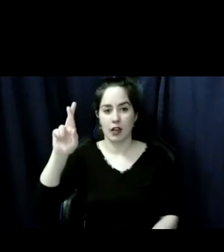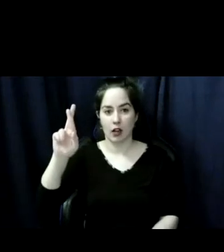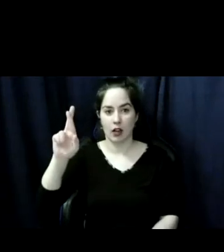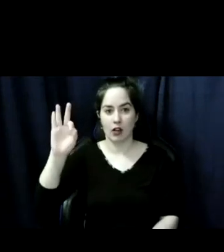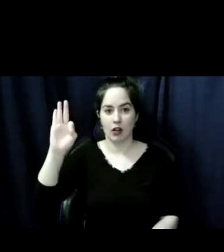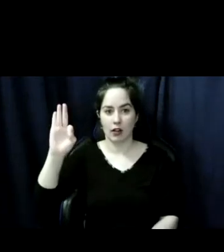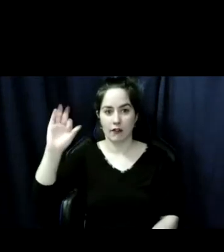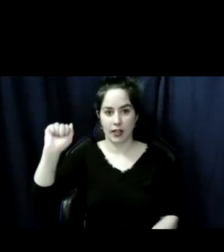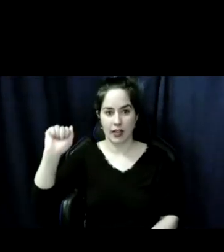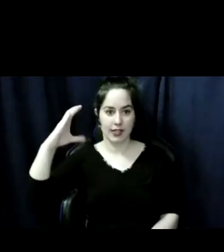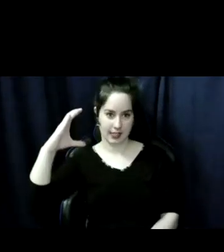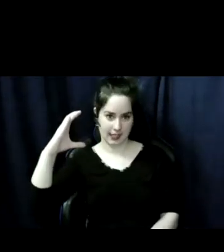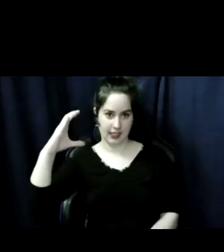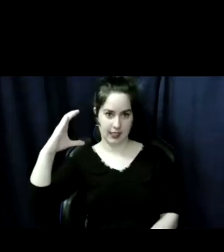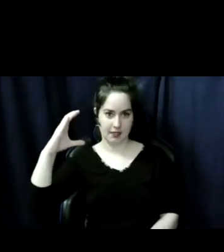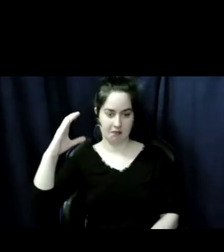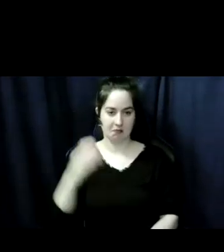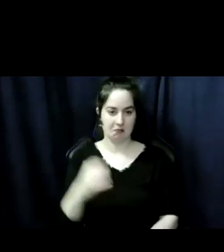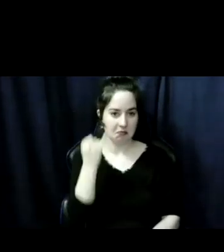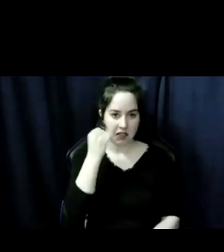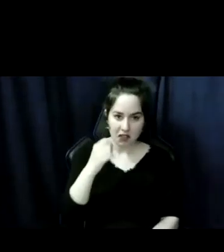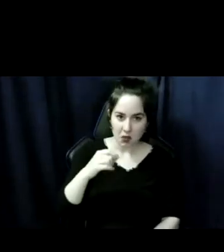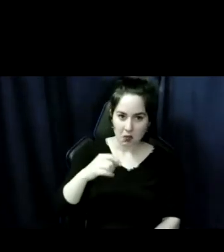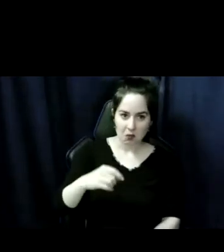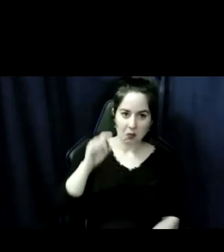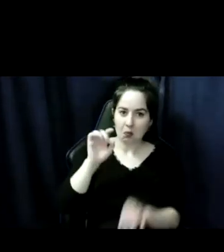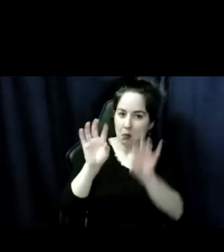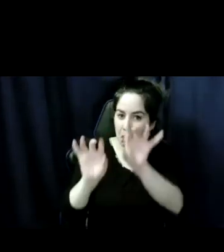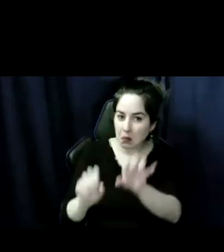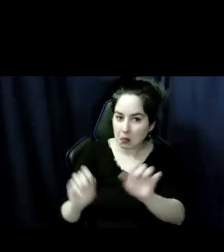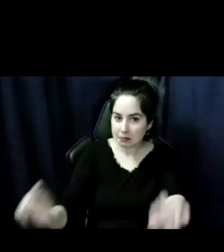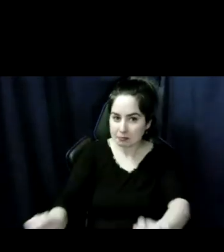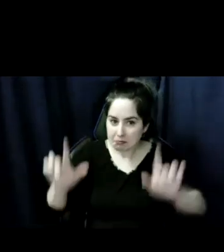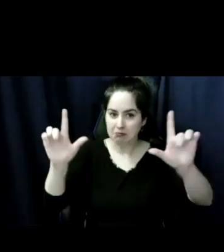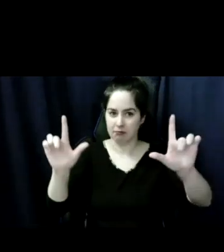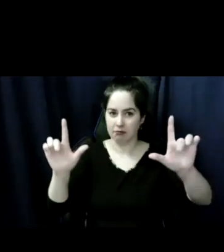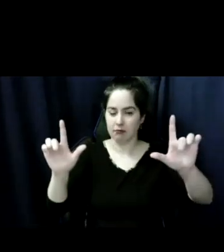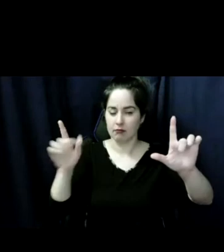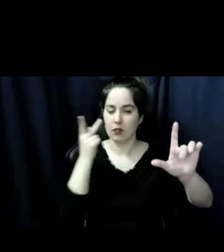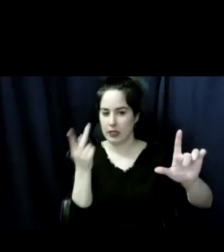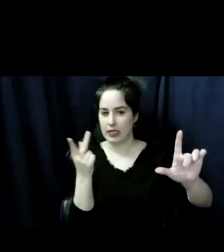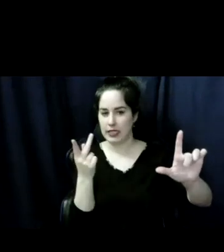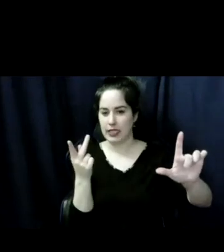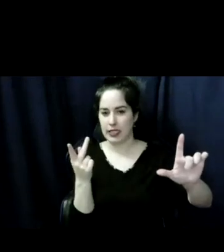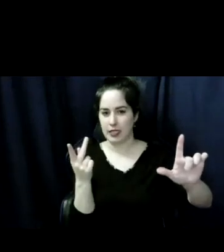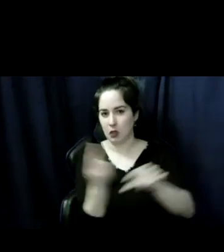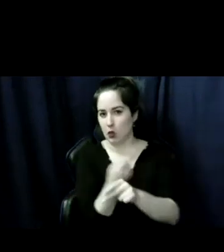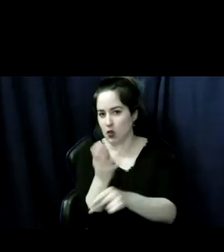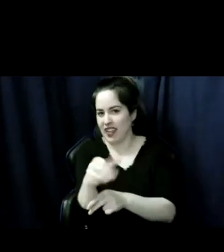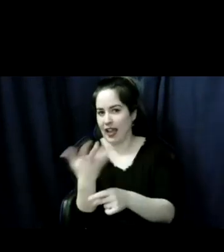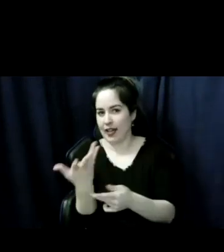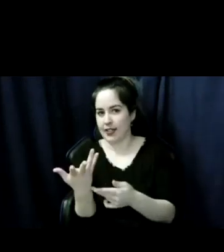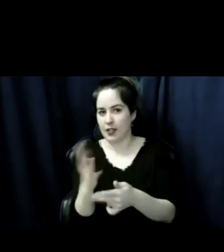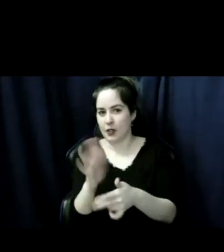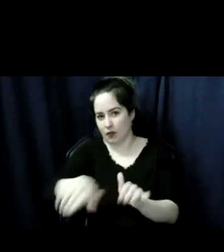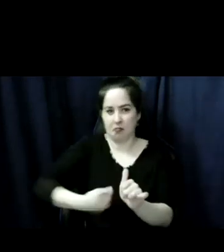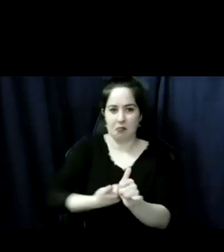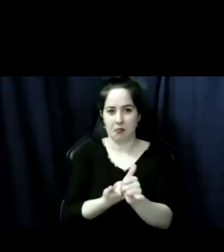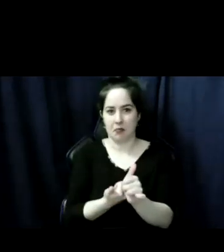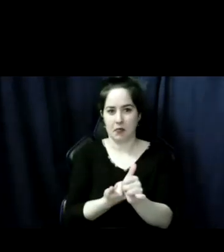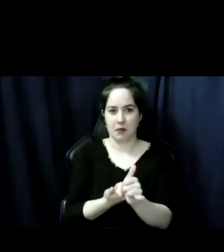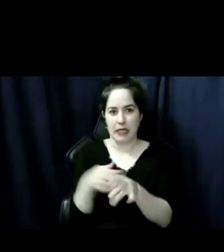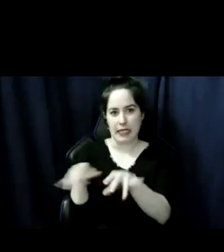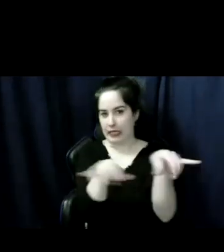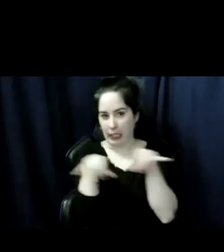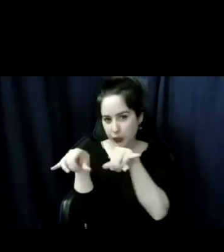CARFAC. Yeah, if you just Google that, you can just sort of use that as a baseline for yourself. Absolutely, because